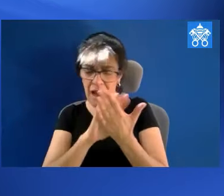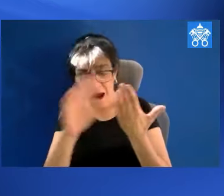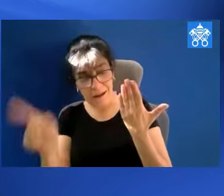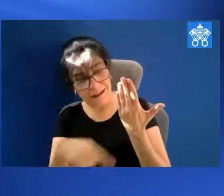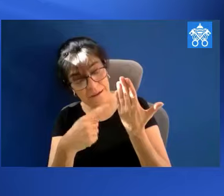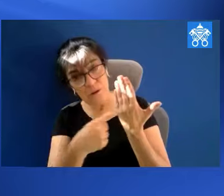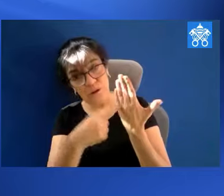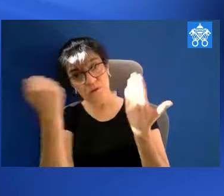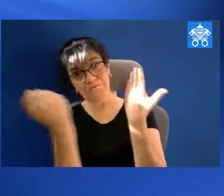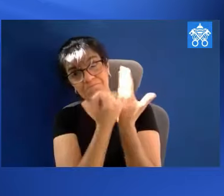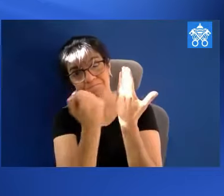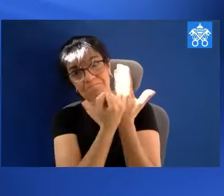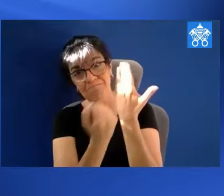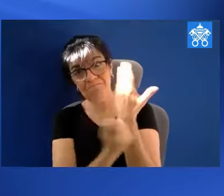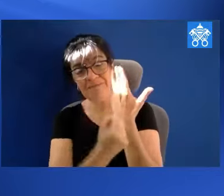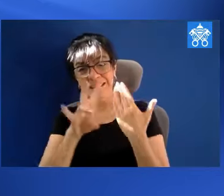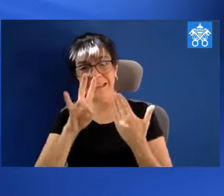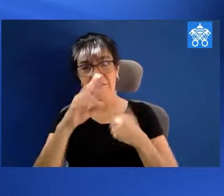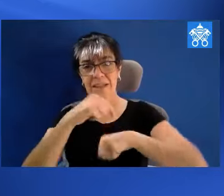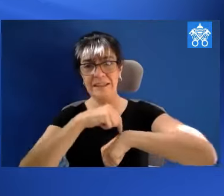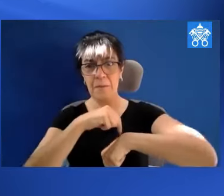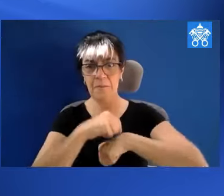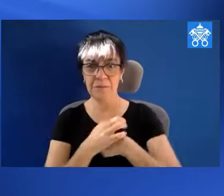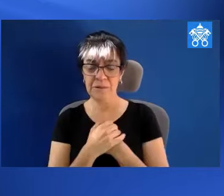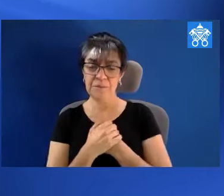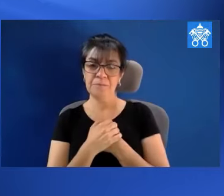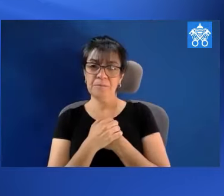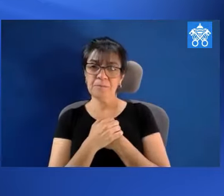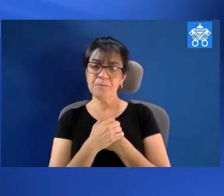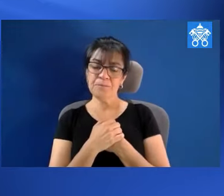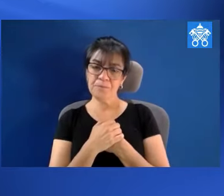back, sealed with seven seals.